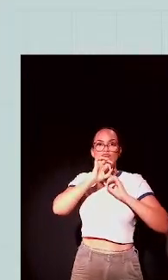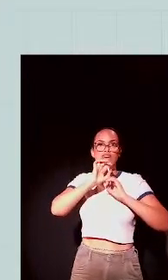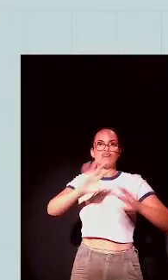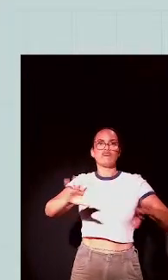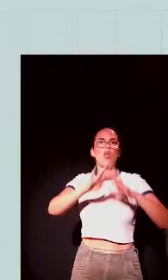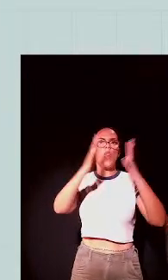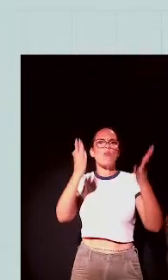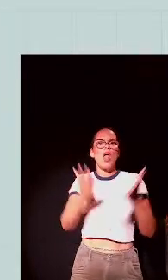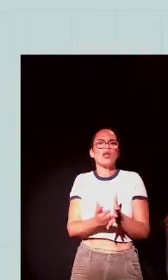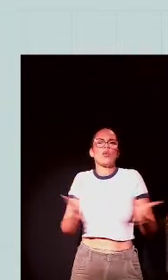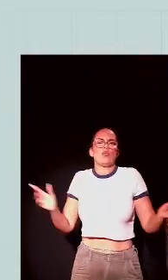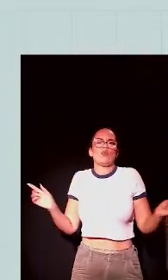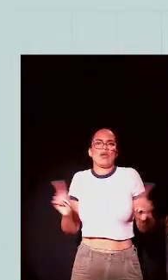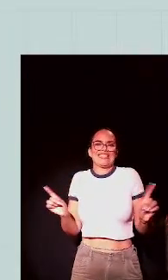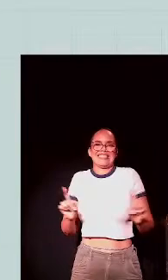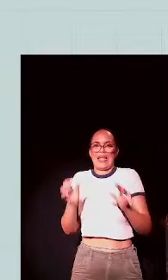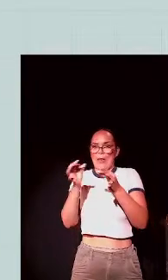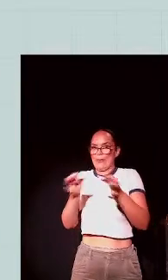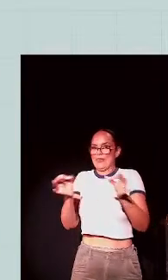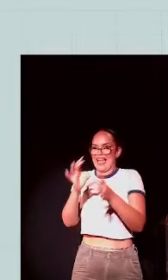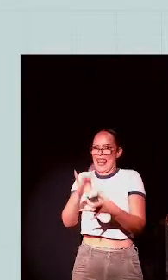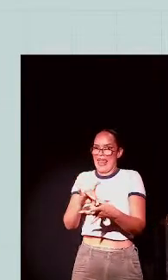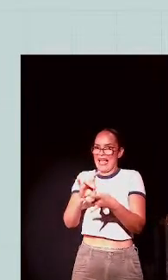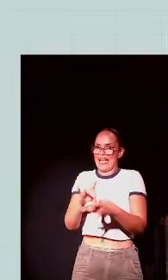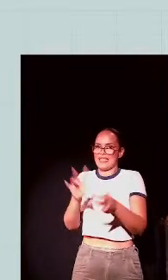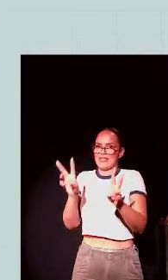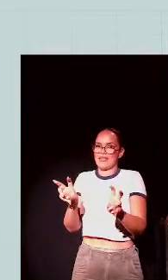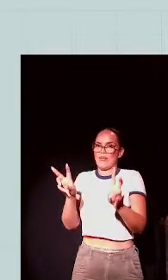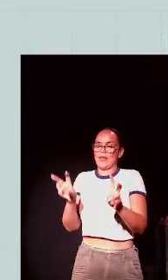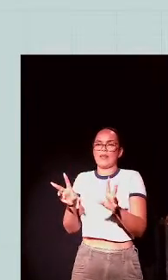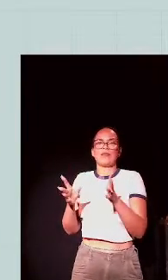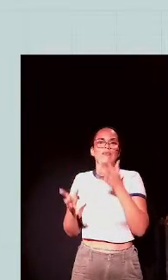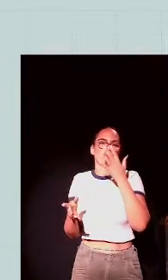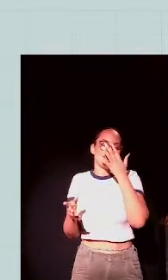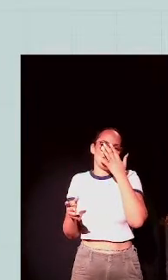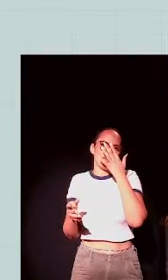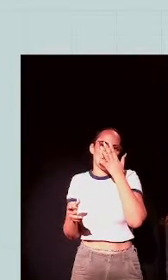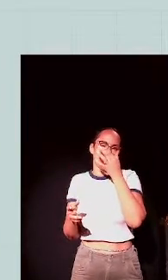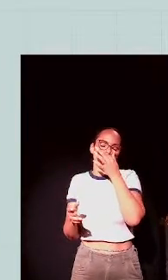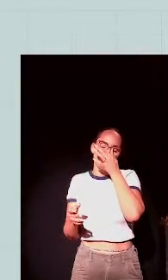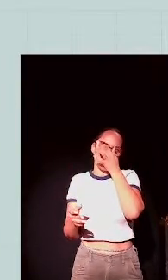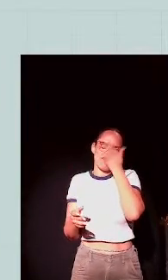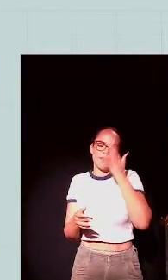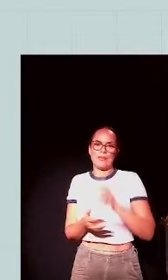be, music-wise? Music-wise.